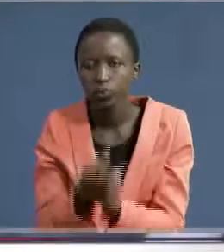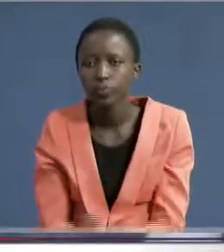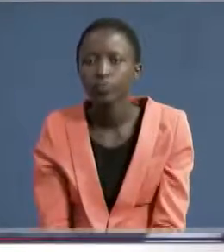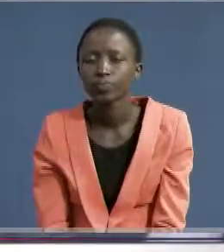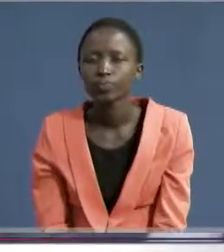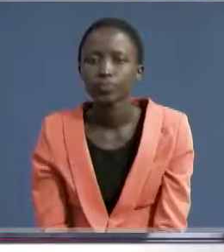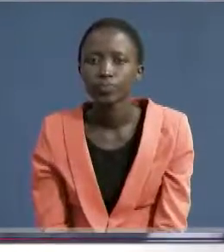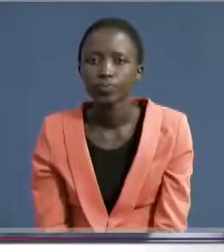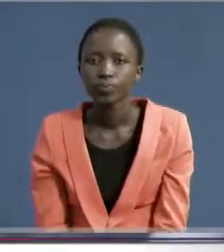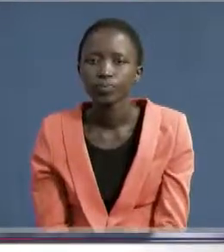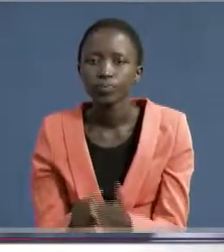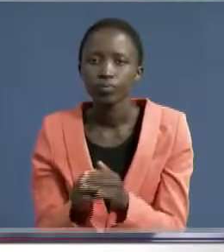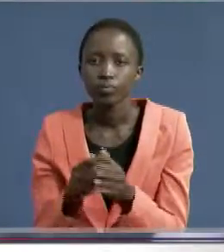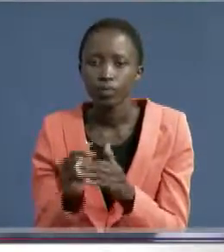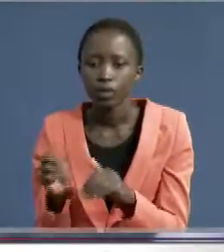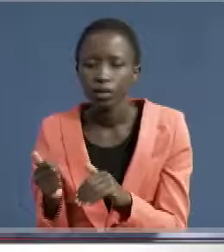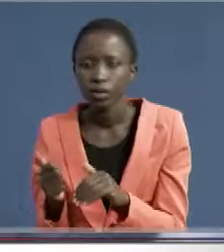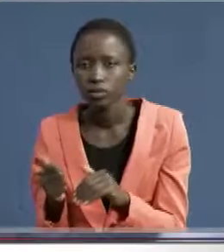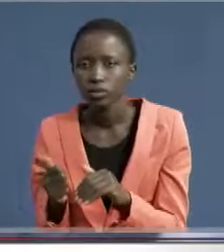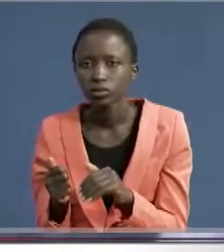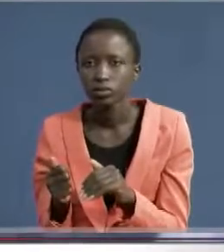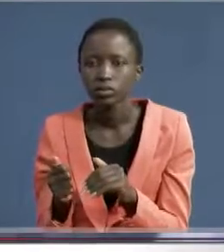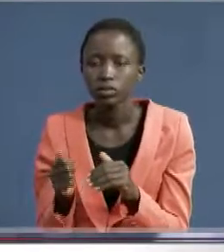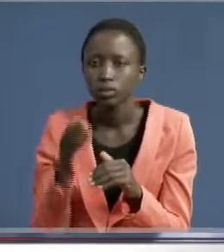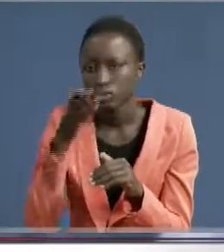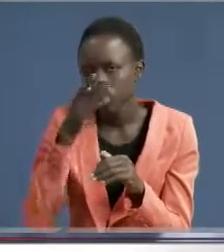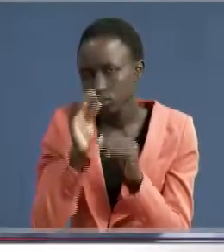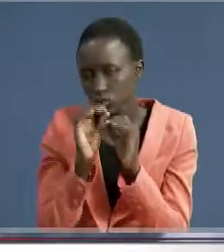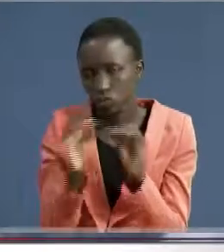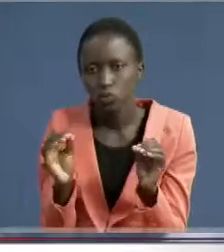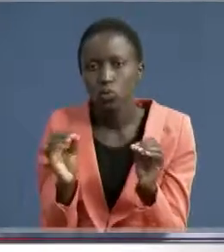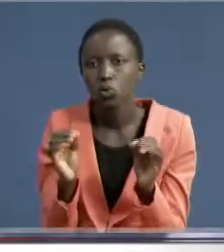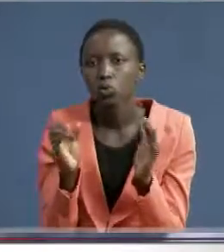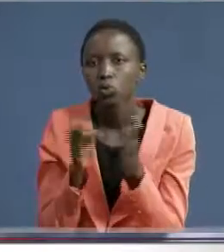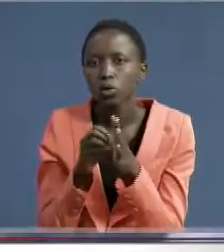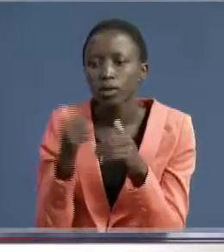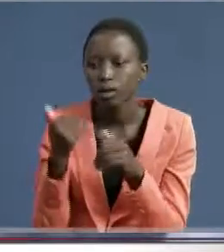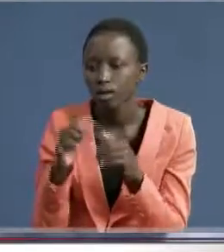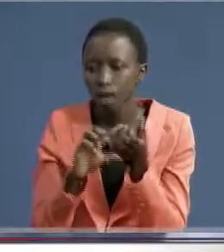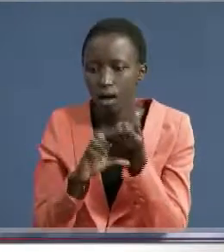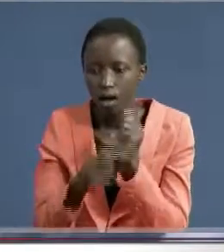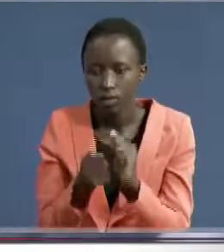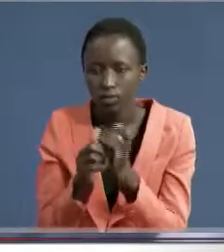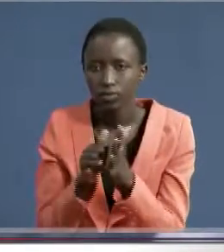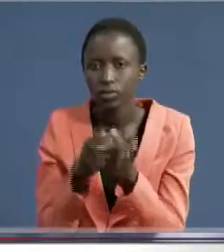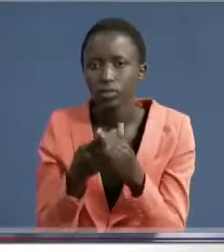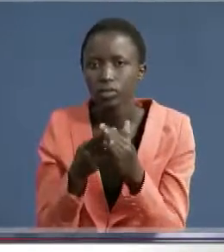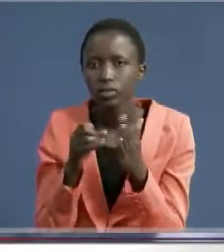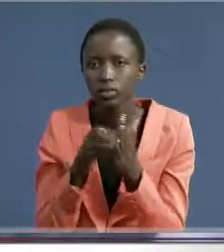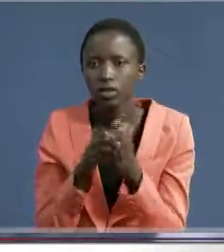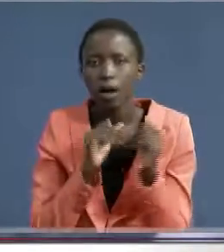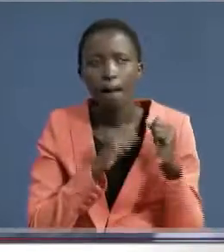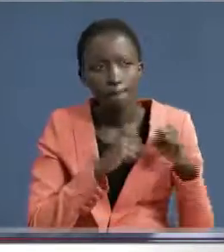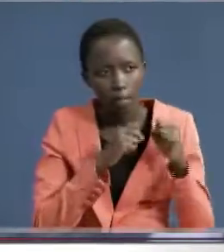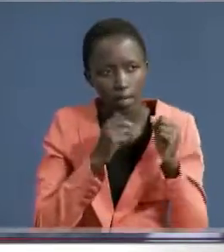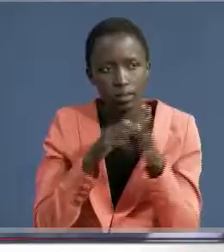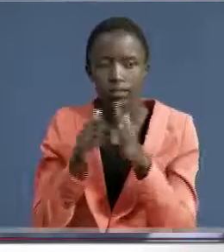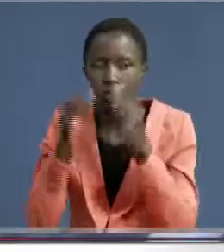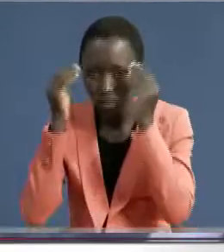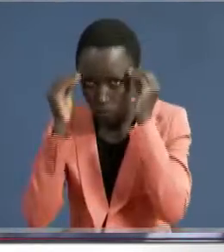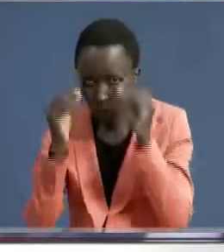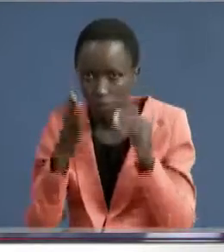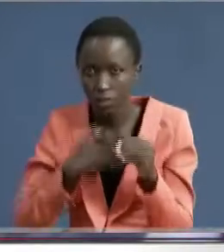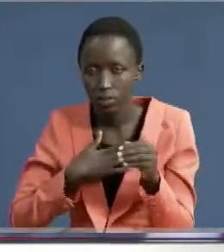investigations. Candidates and other stakeholders not to be duped into engaging in any activities that will compromise the ability of our candidates to